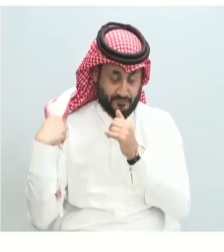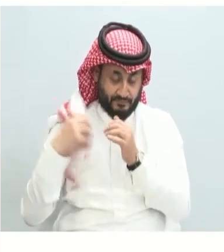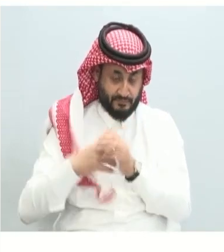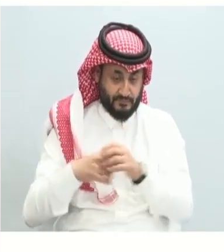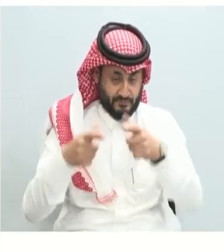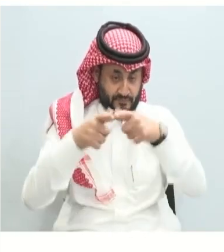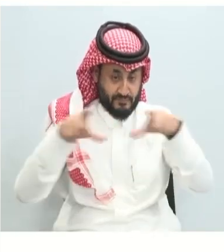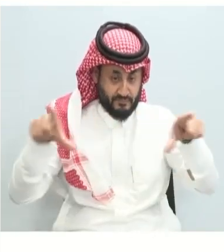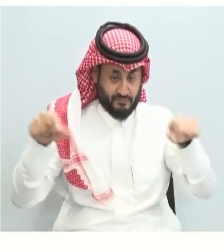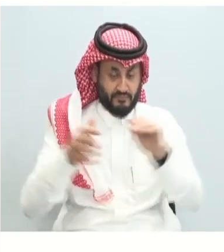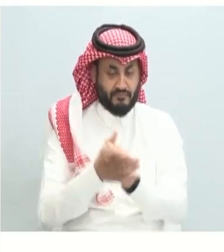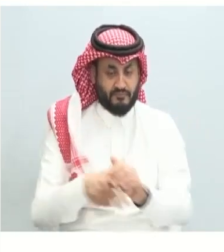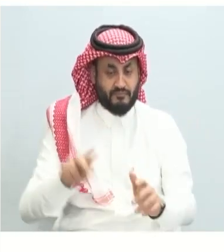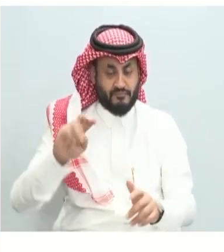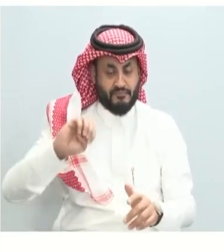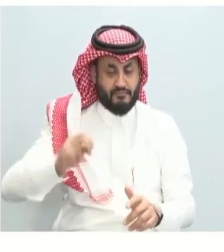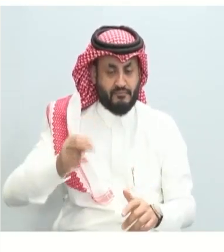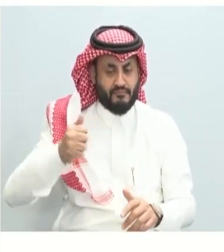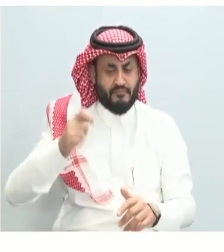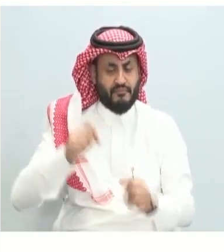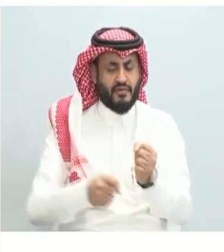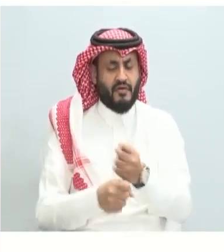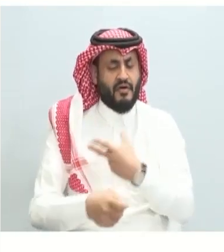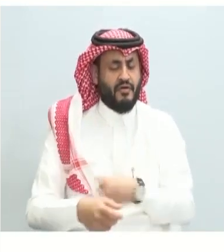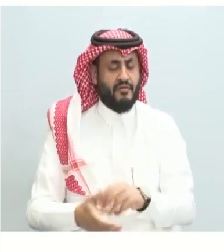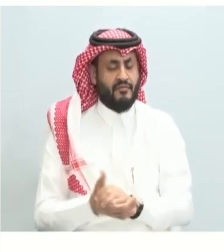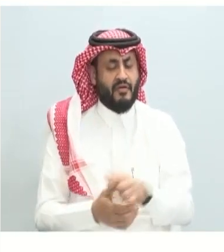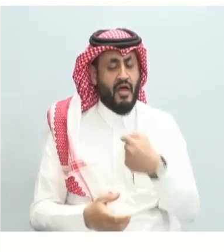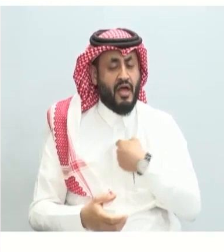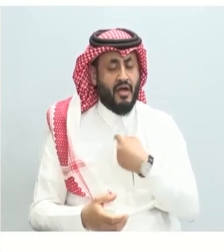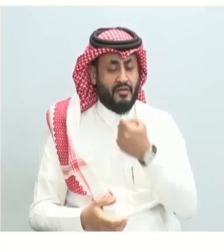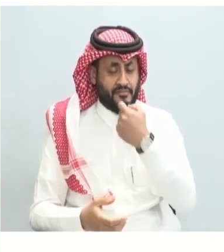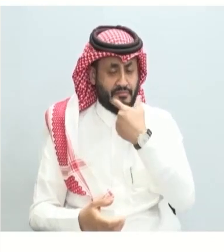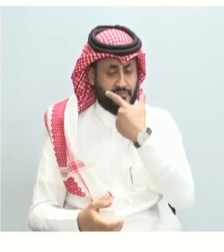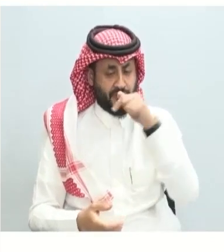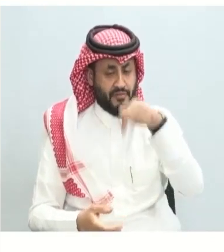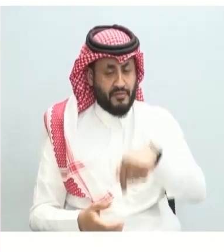Kenan's diary. I am happy today.